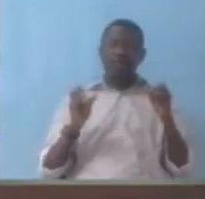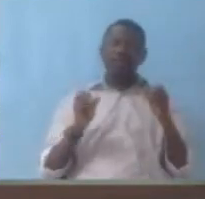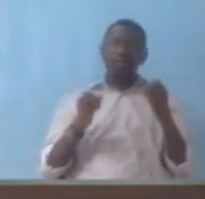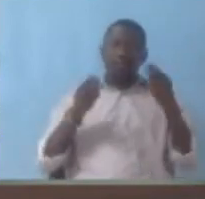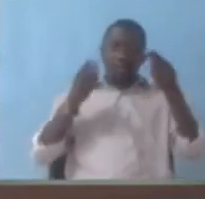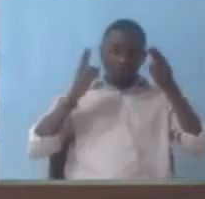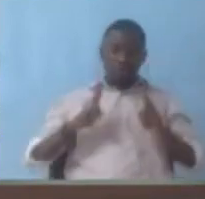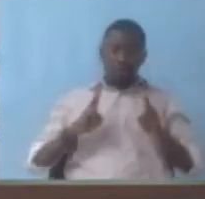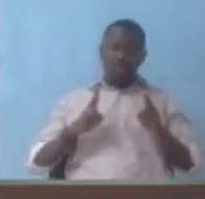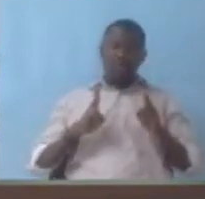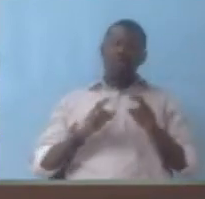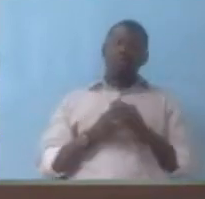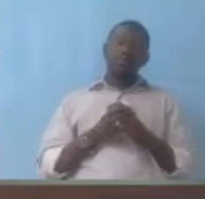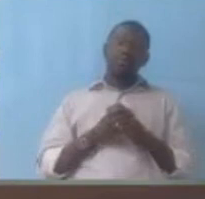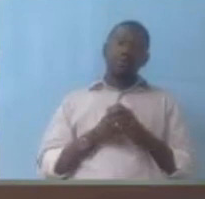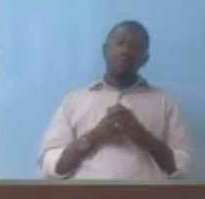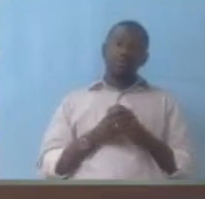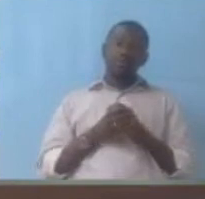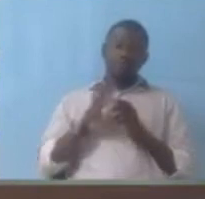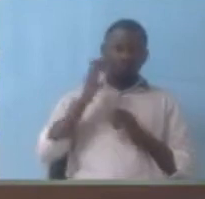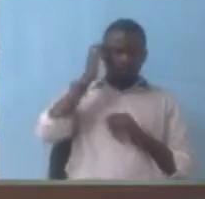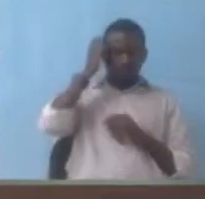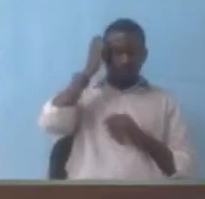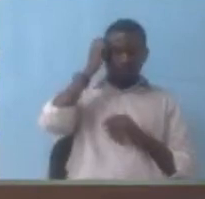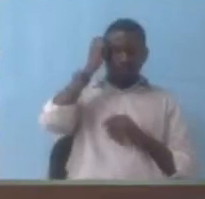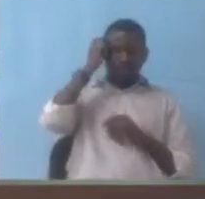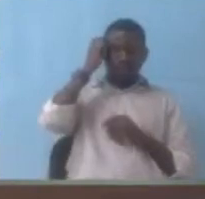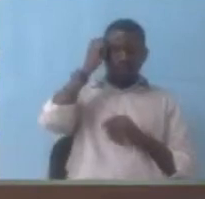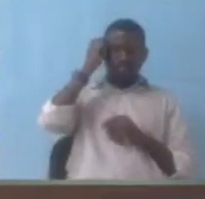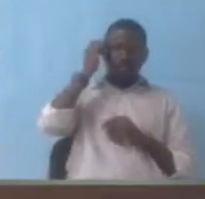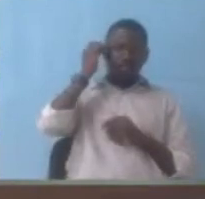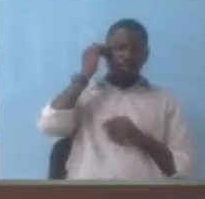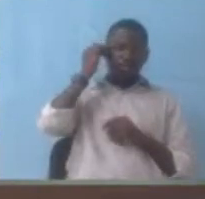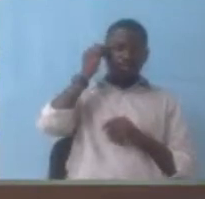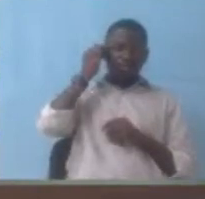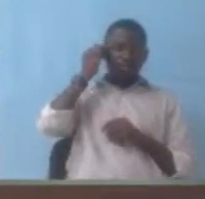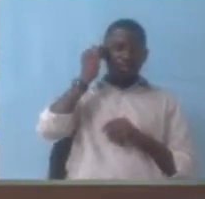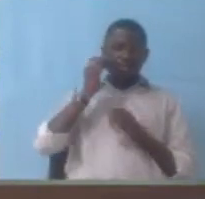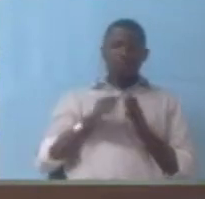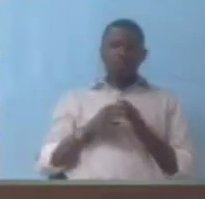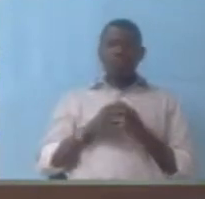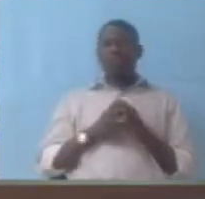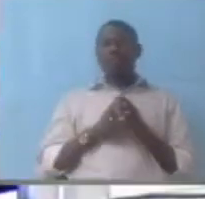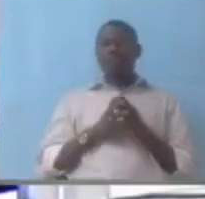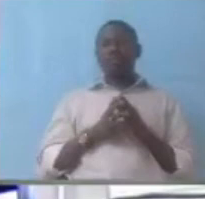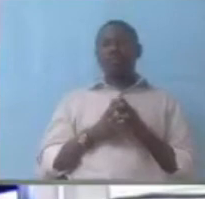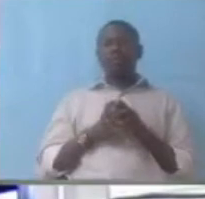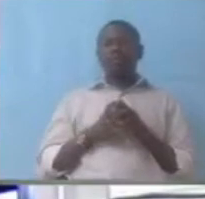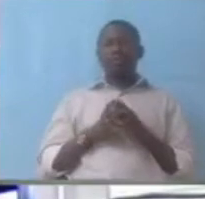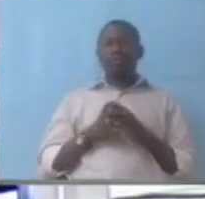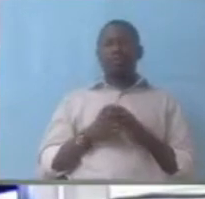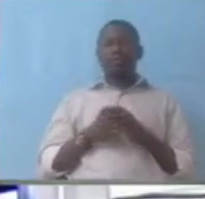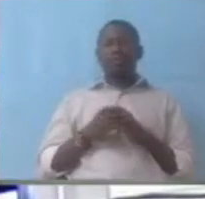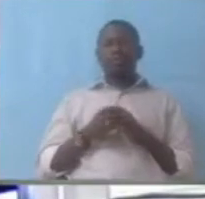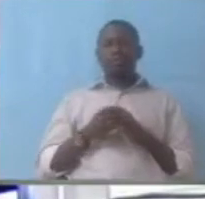nyoka democracy la sarto le kono koke kwe loyalty aduwa mukuleti mayalonko. So how could you put